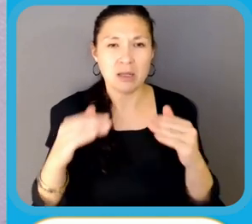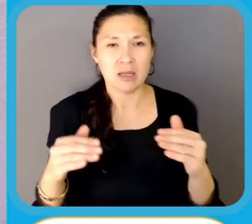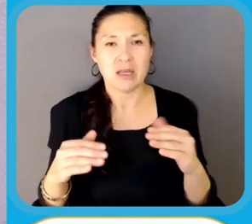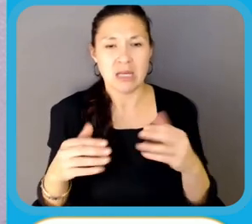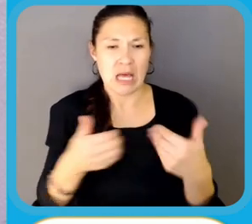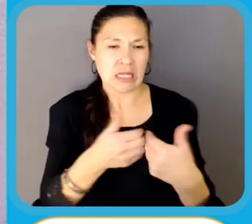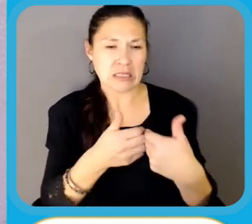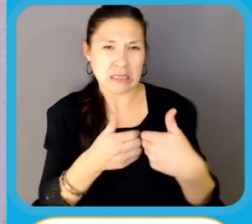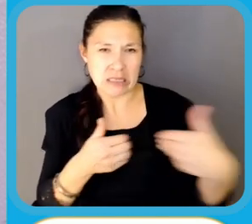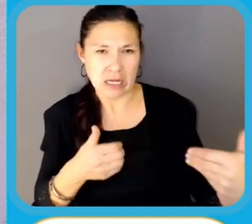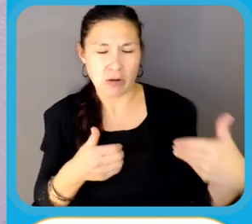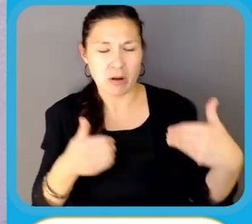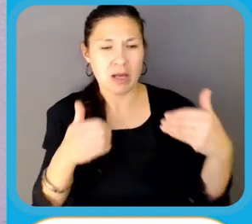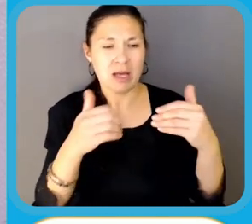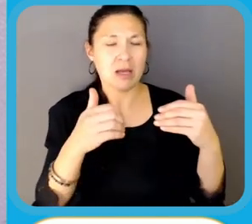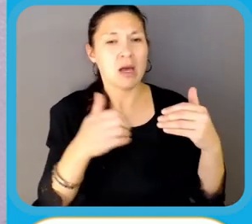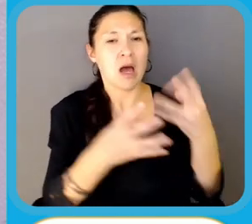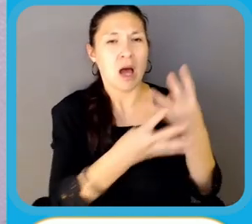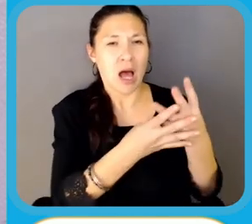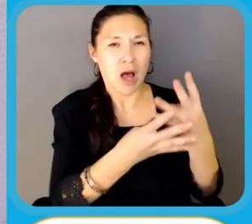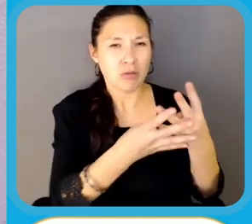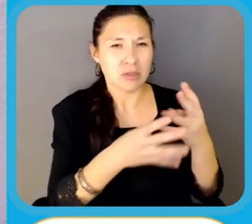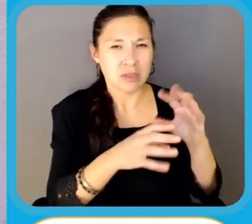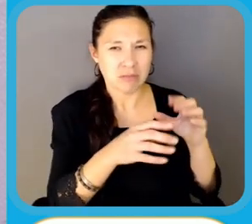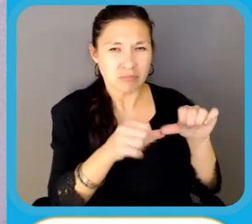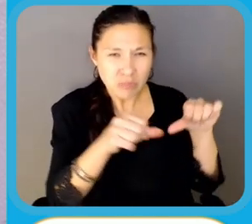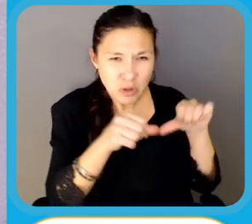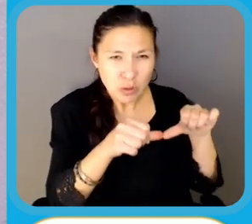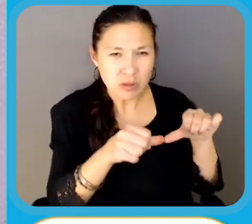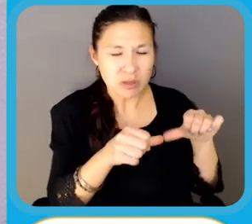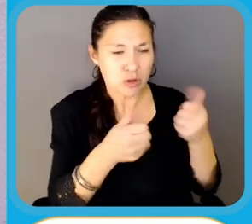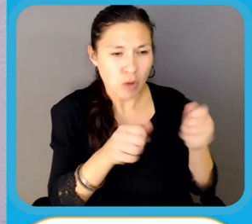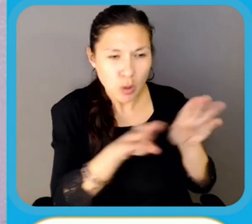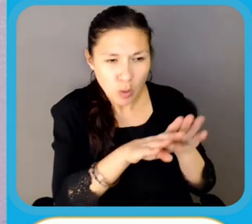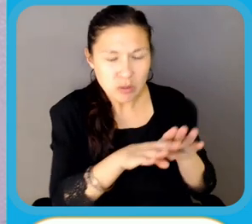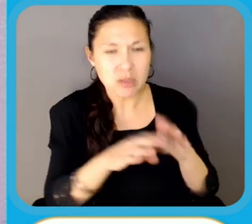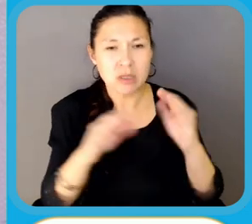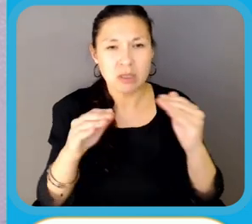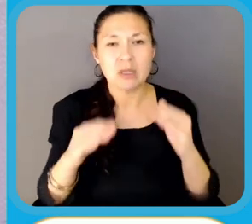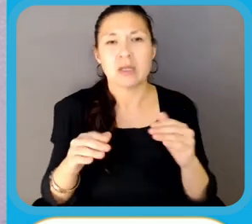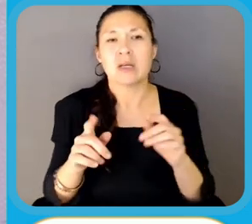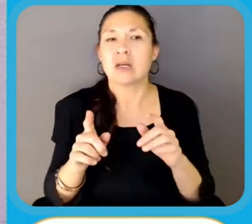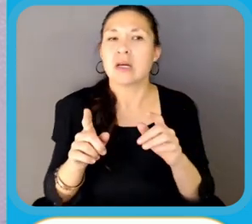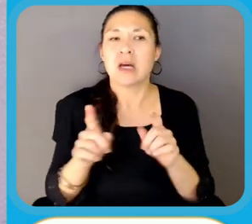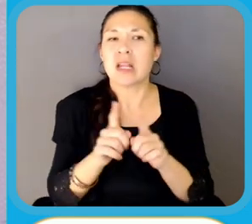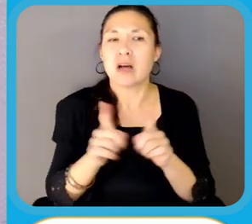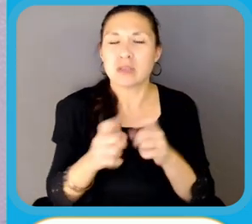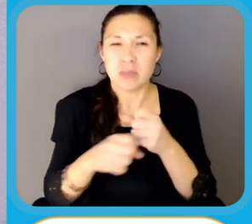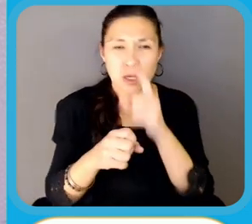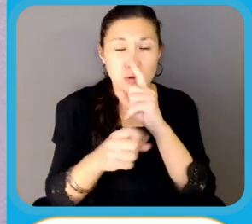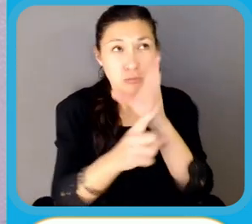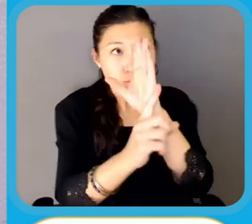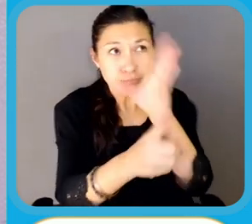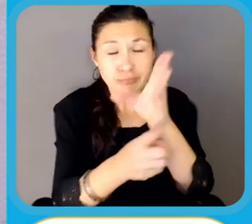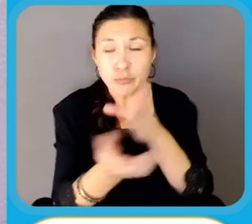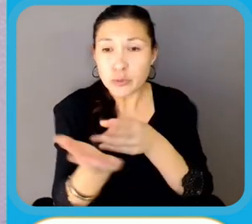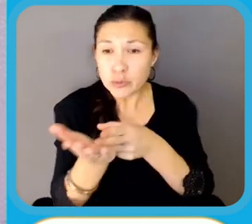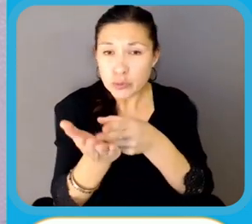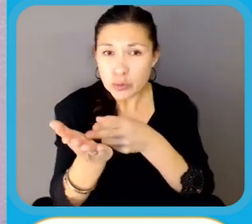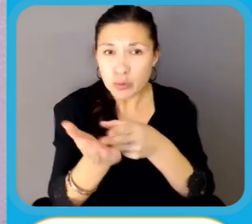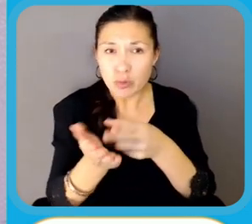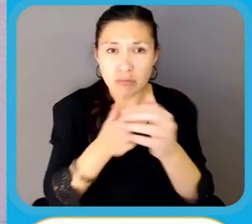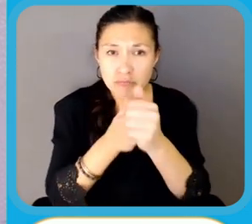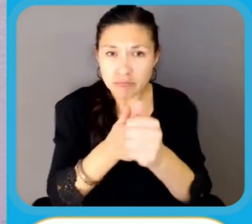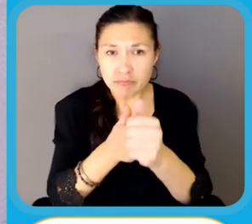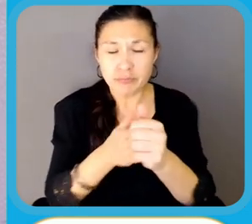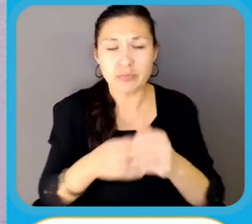chances for youthful offenders. Through it all, courage to speak the truth was my guiding light. It's been 10 years since my